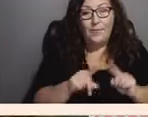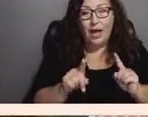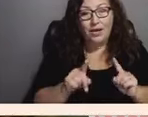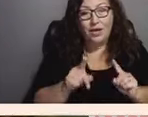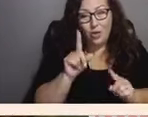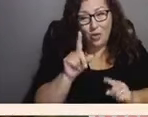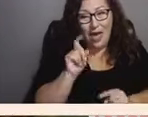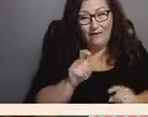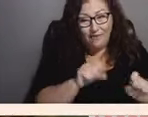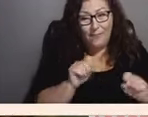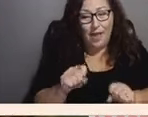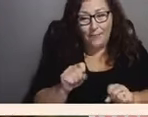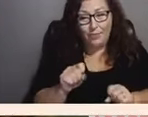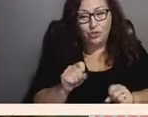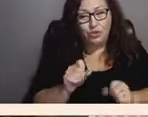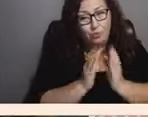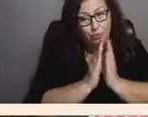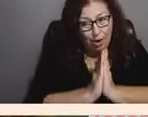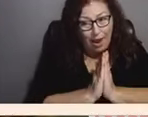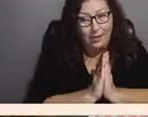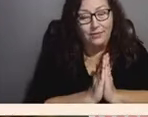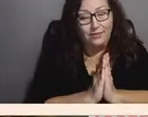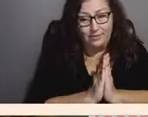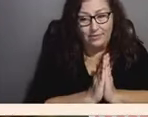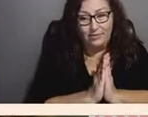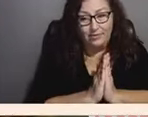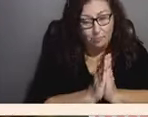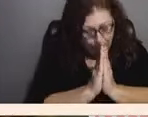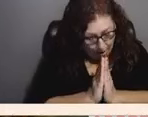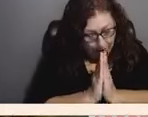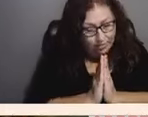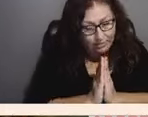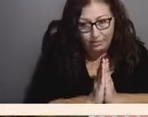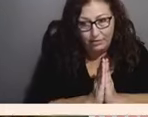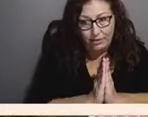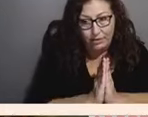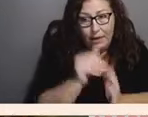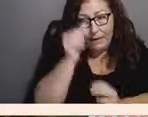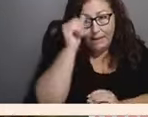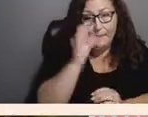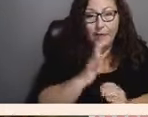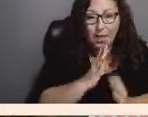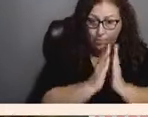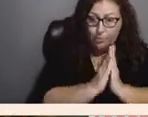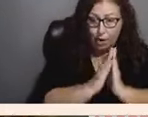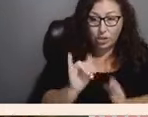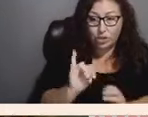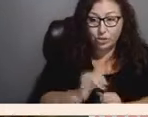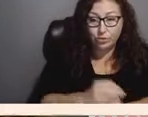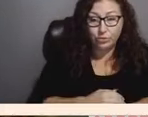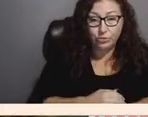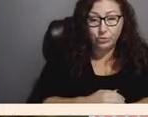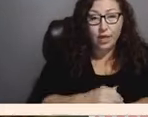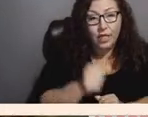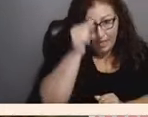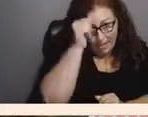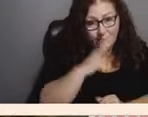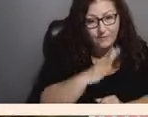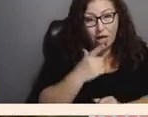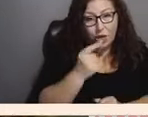pray. Pray. Men, pray too. There are men that go through abusive